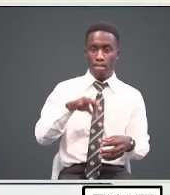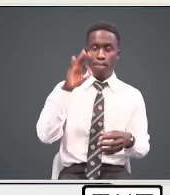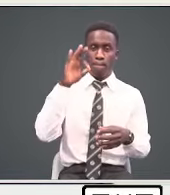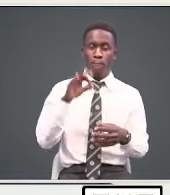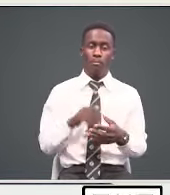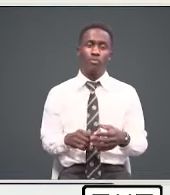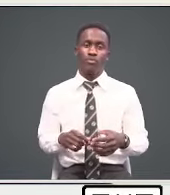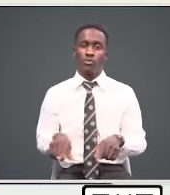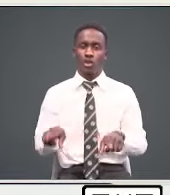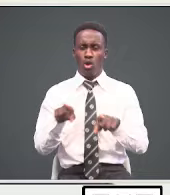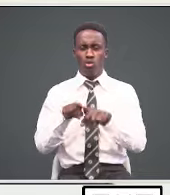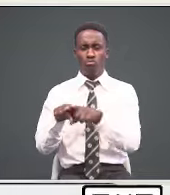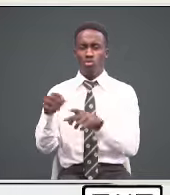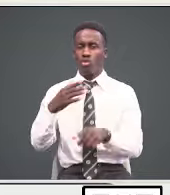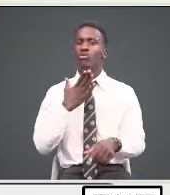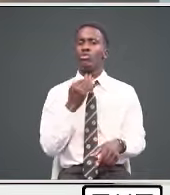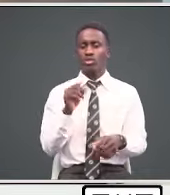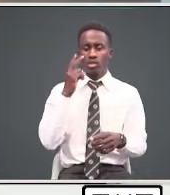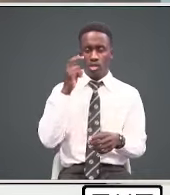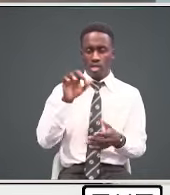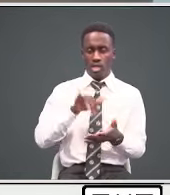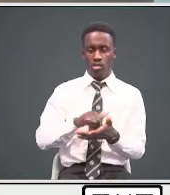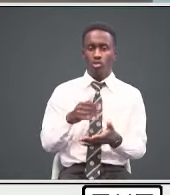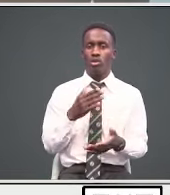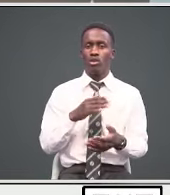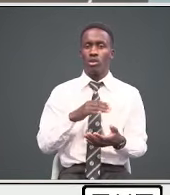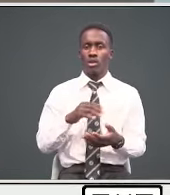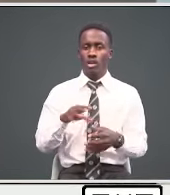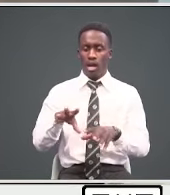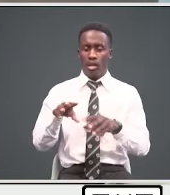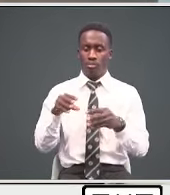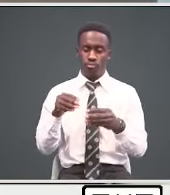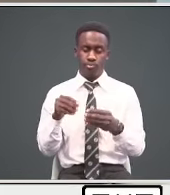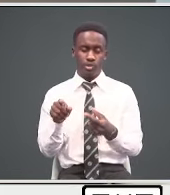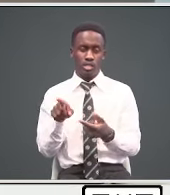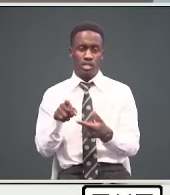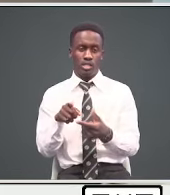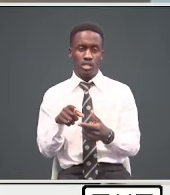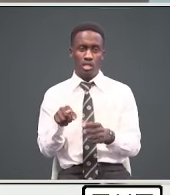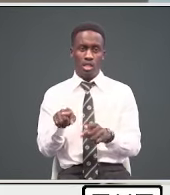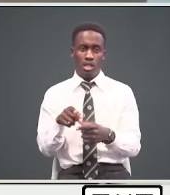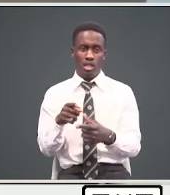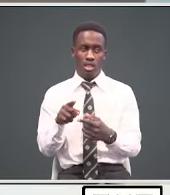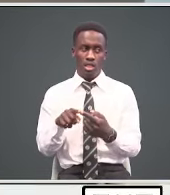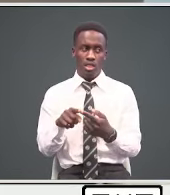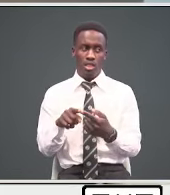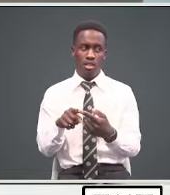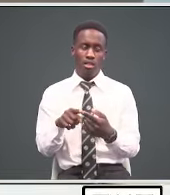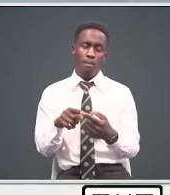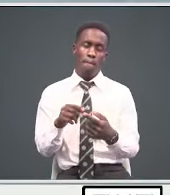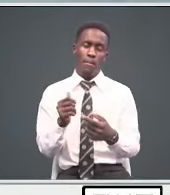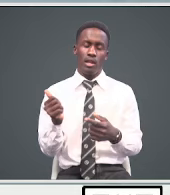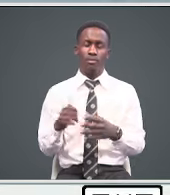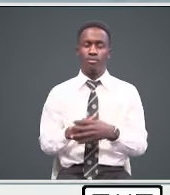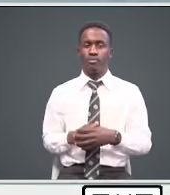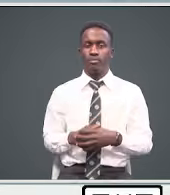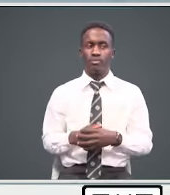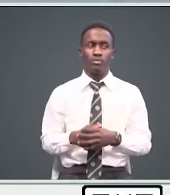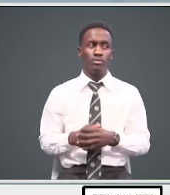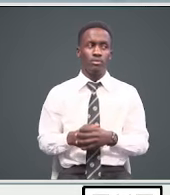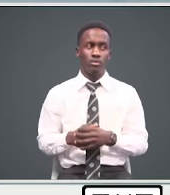But also, we want to see that we are able to recover the money. This, as financial experts now raise alarm over the trend. We need to